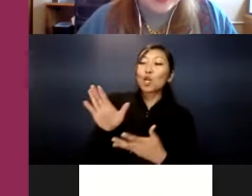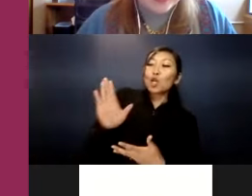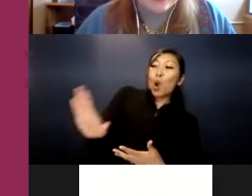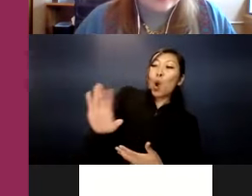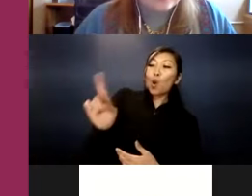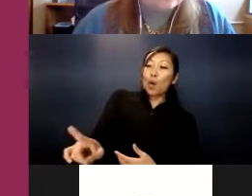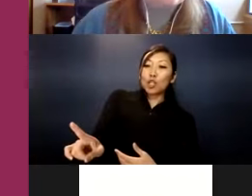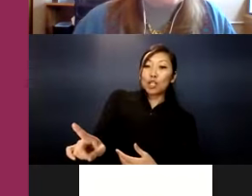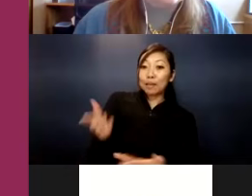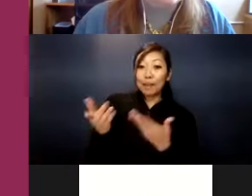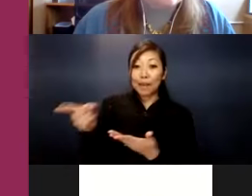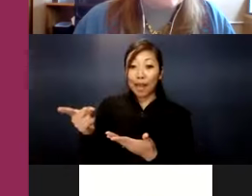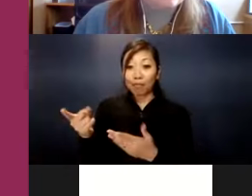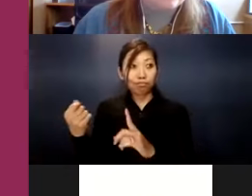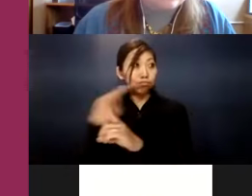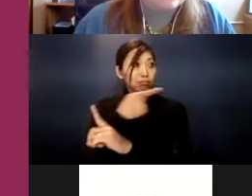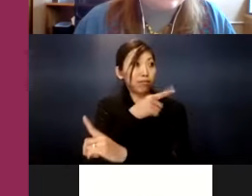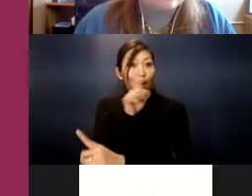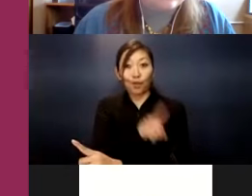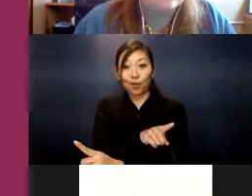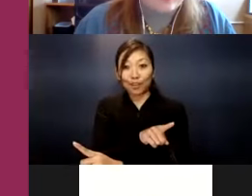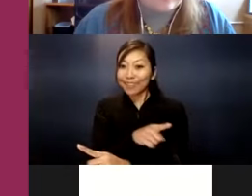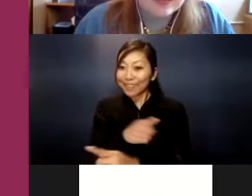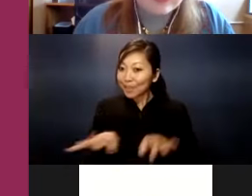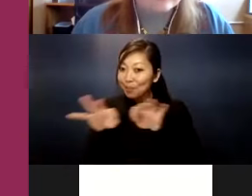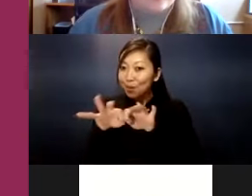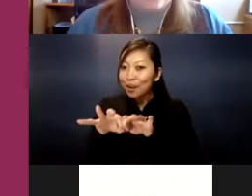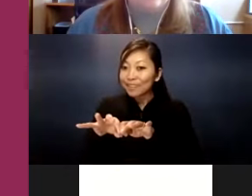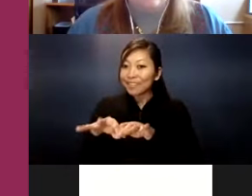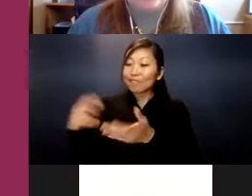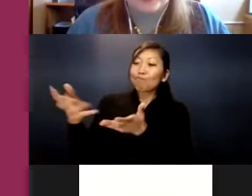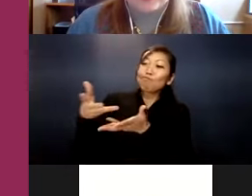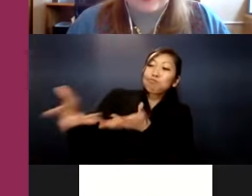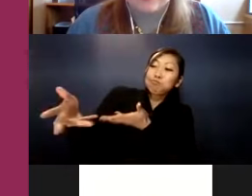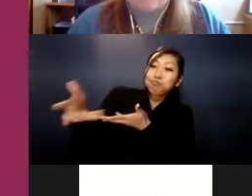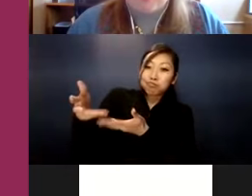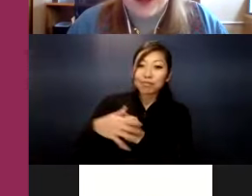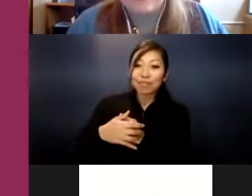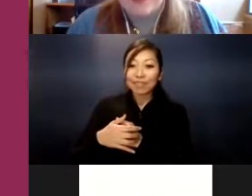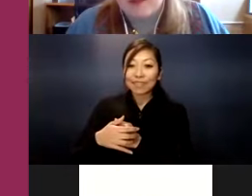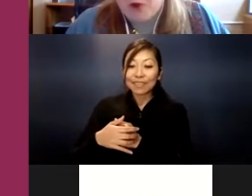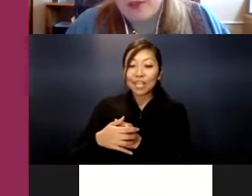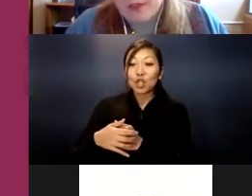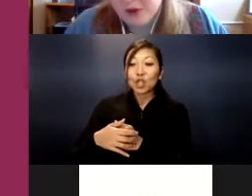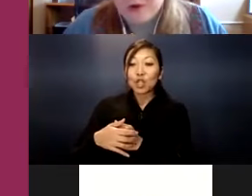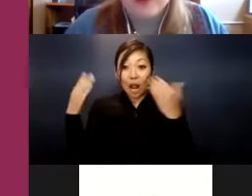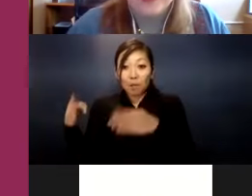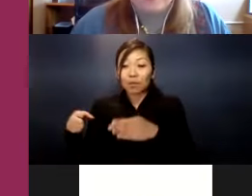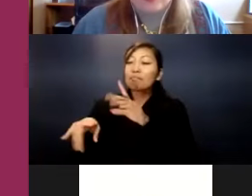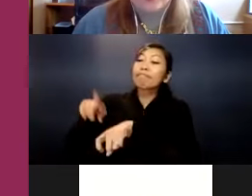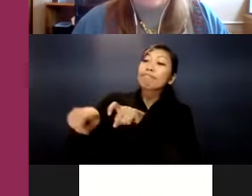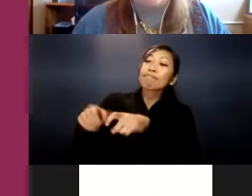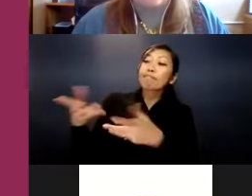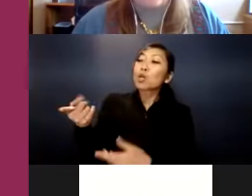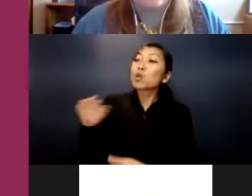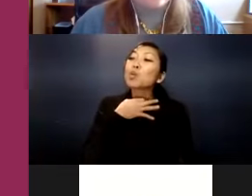related to dating. So it's always important to ask your young person what they want to know